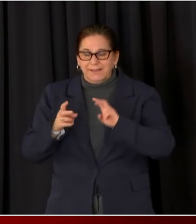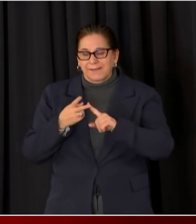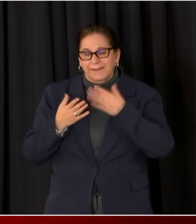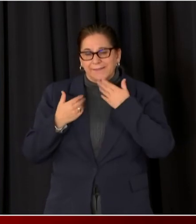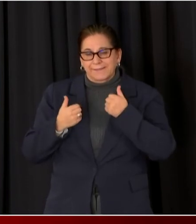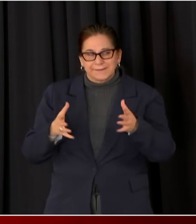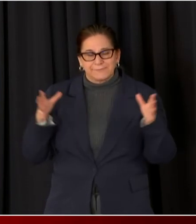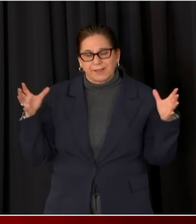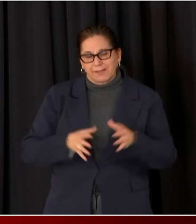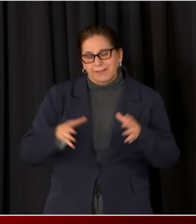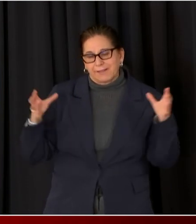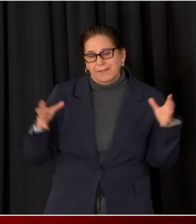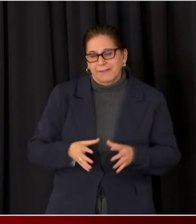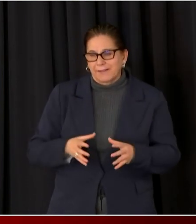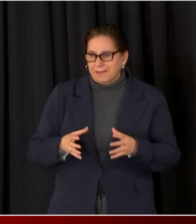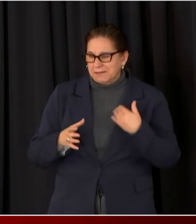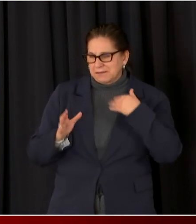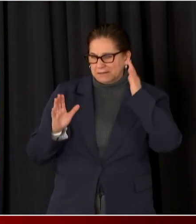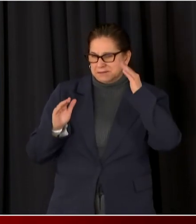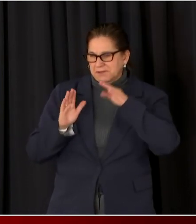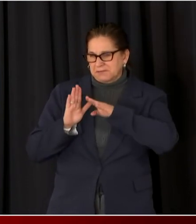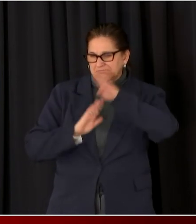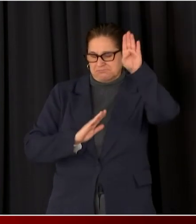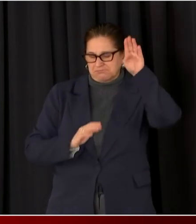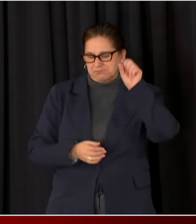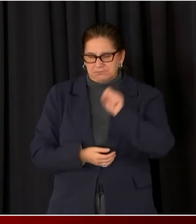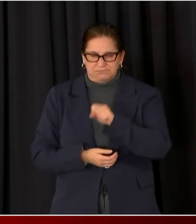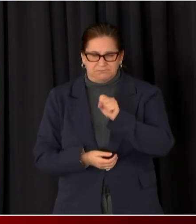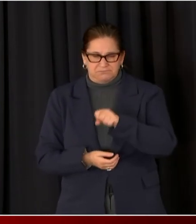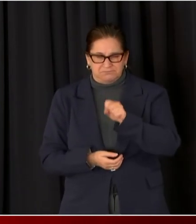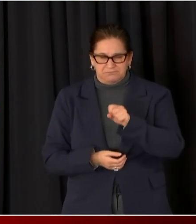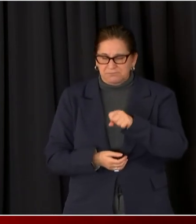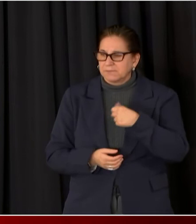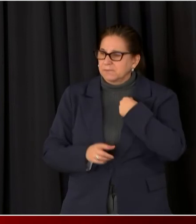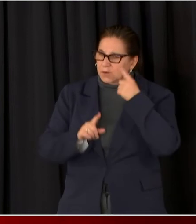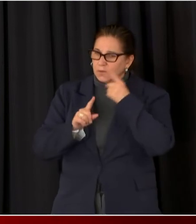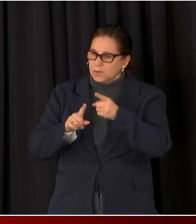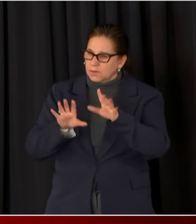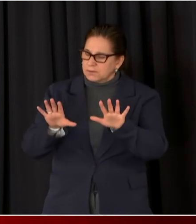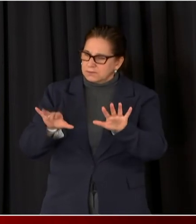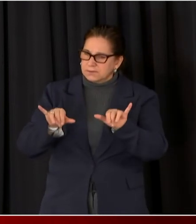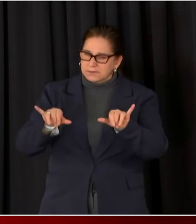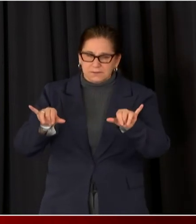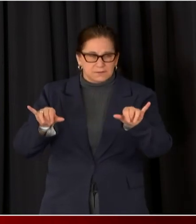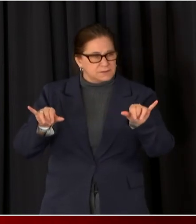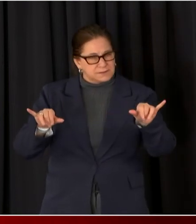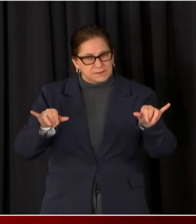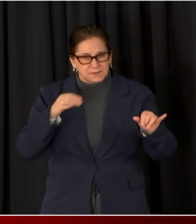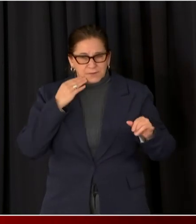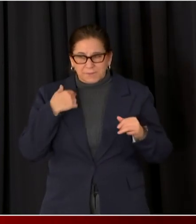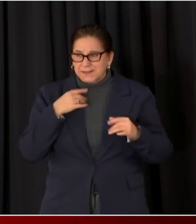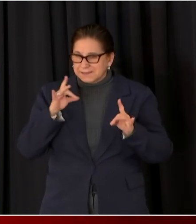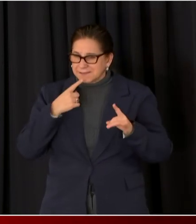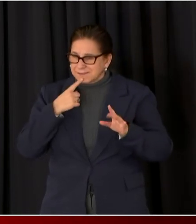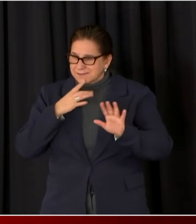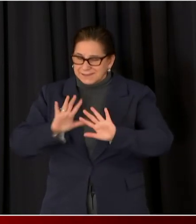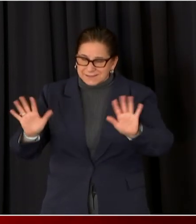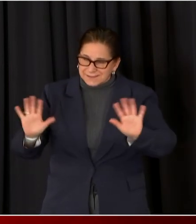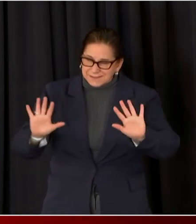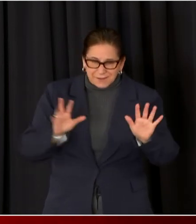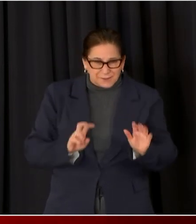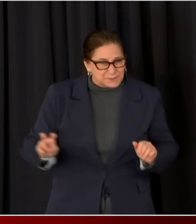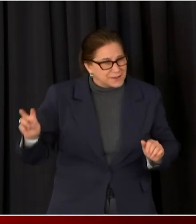we were optimistic that people would not have traveled and got together in groups. But if they have, and it appears that they did, this is